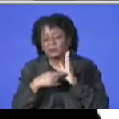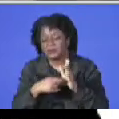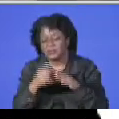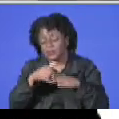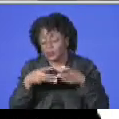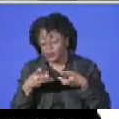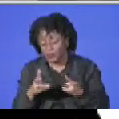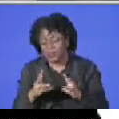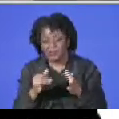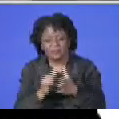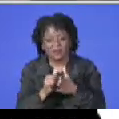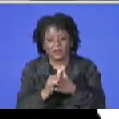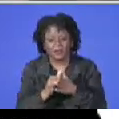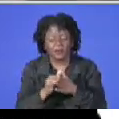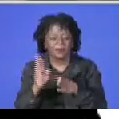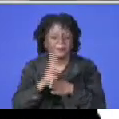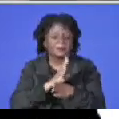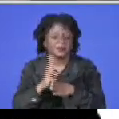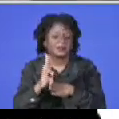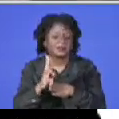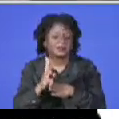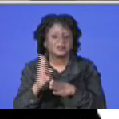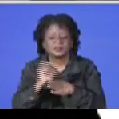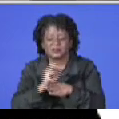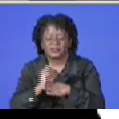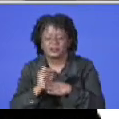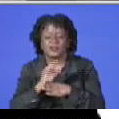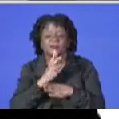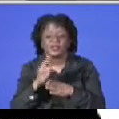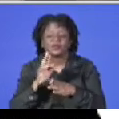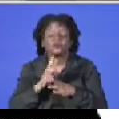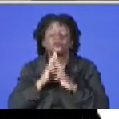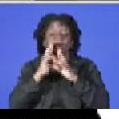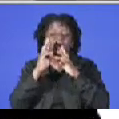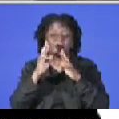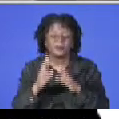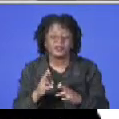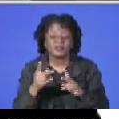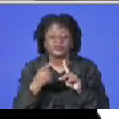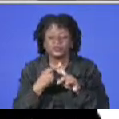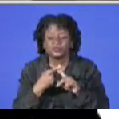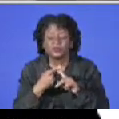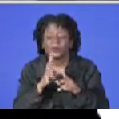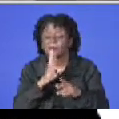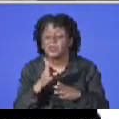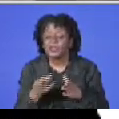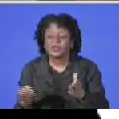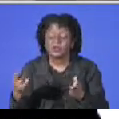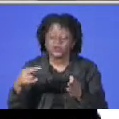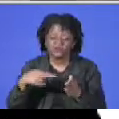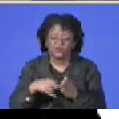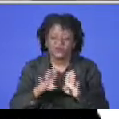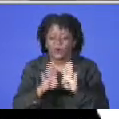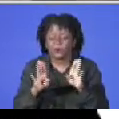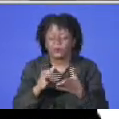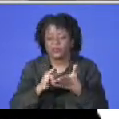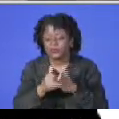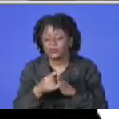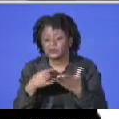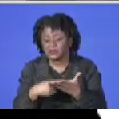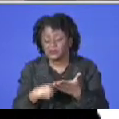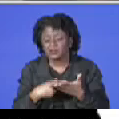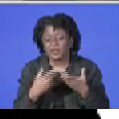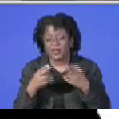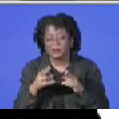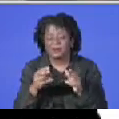way that businesses, the sectors that are being recommended to be opened, those discussions are taking place equally with the